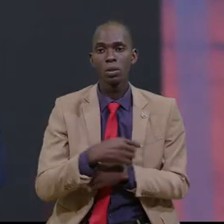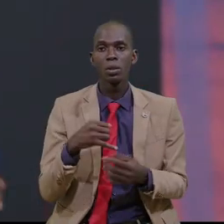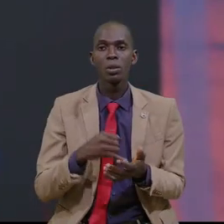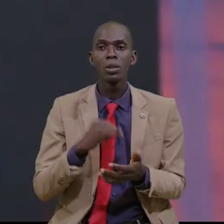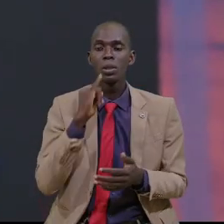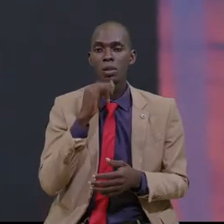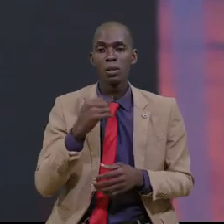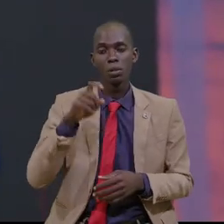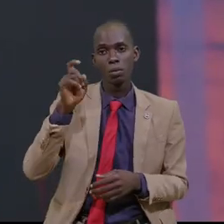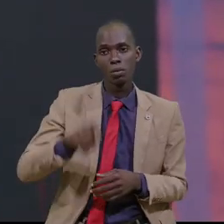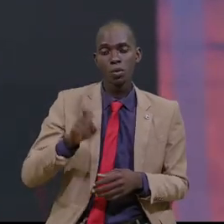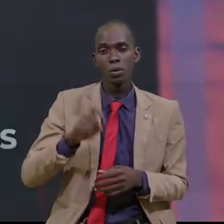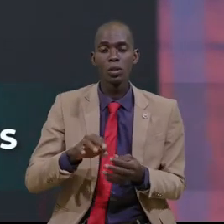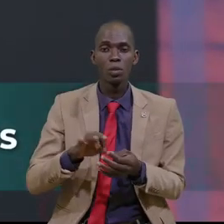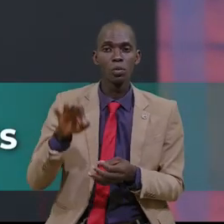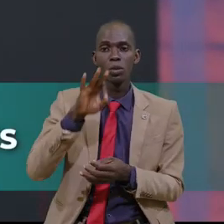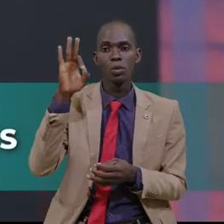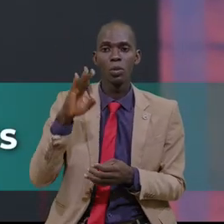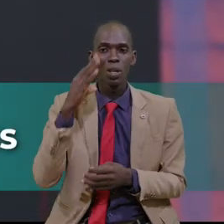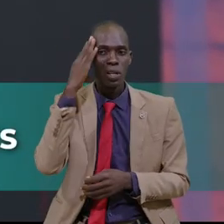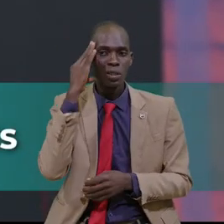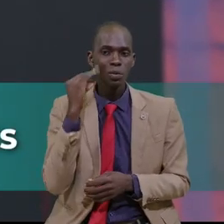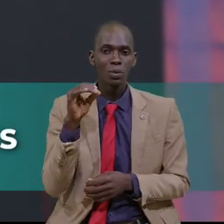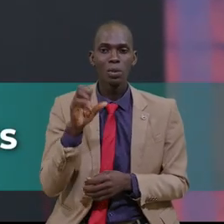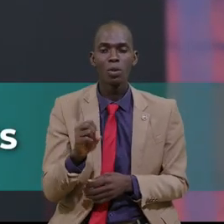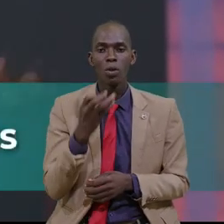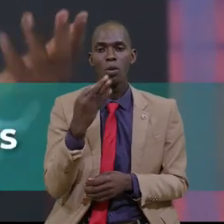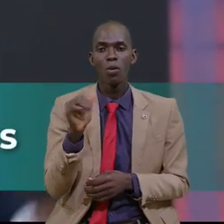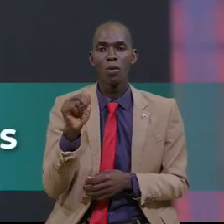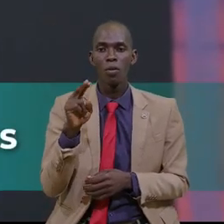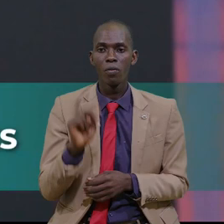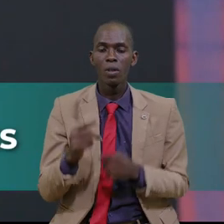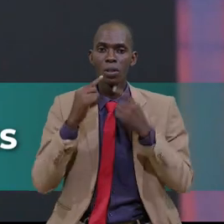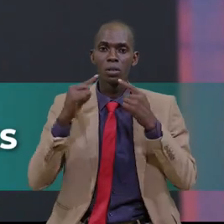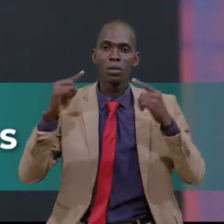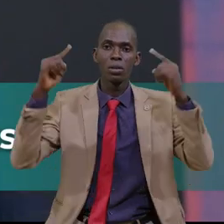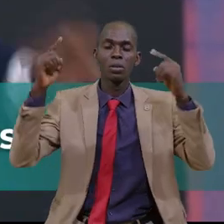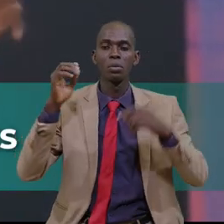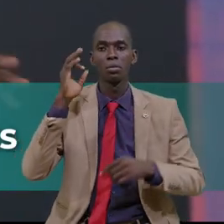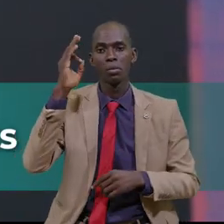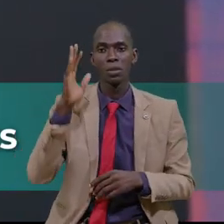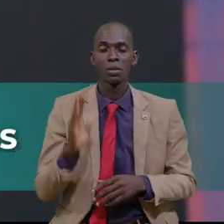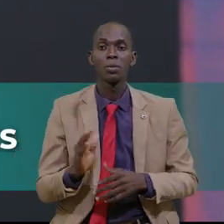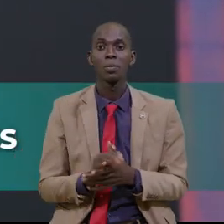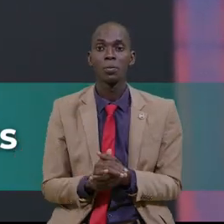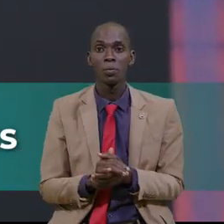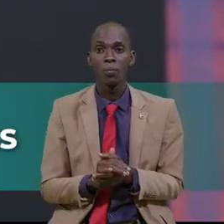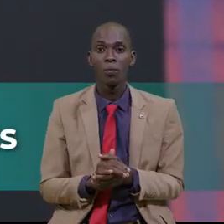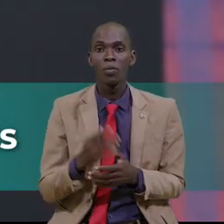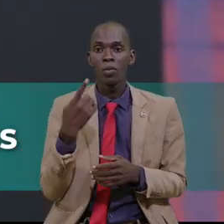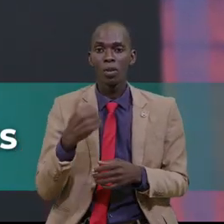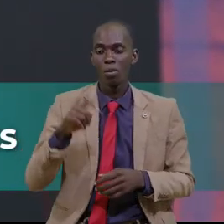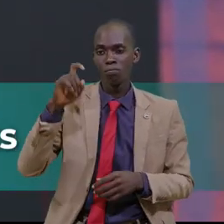compulsory spiritual experiences of an excellent minister. The